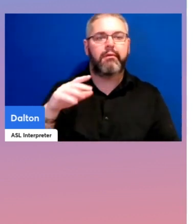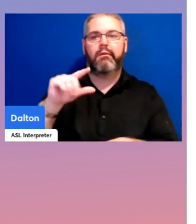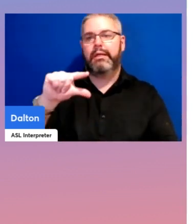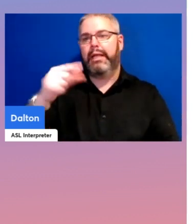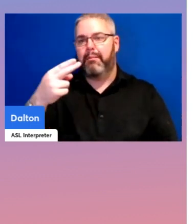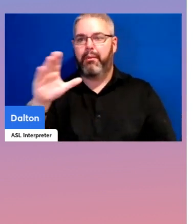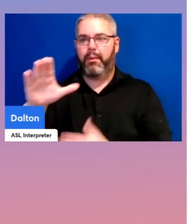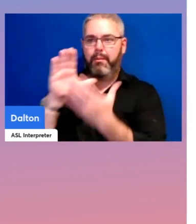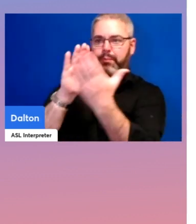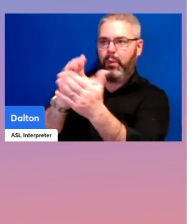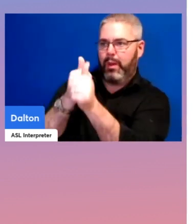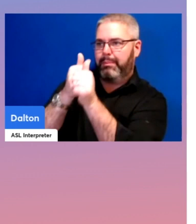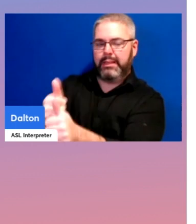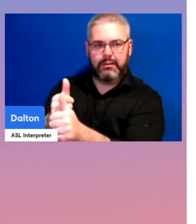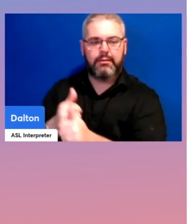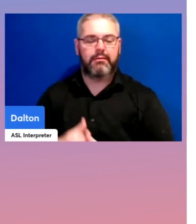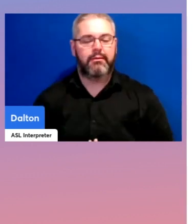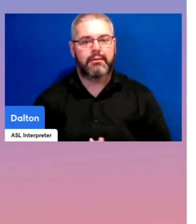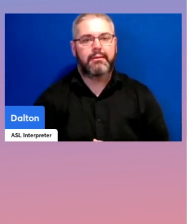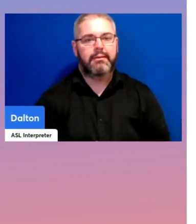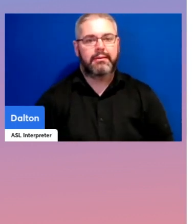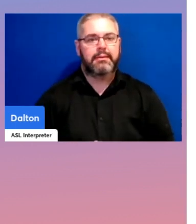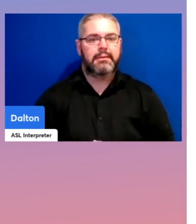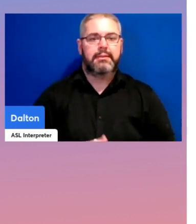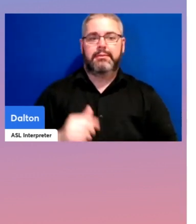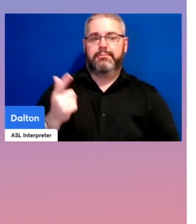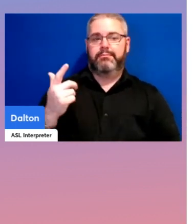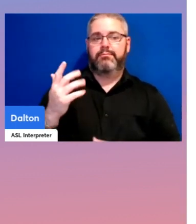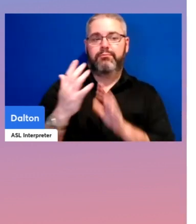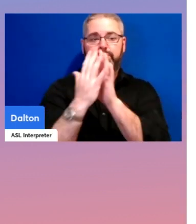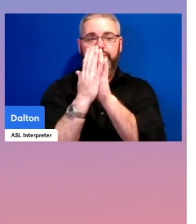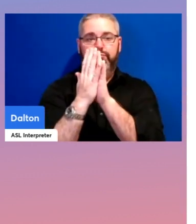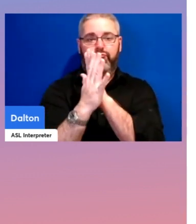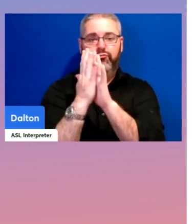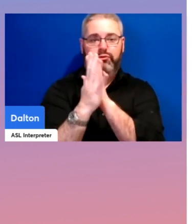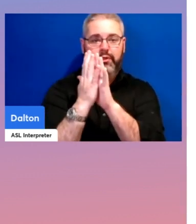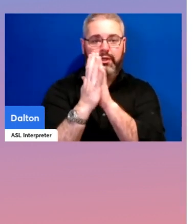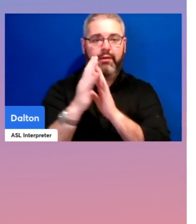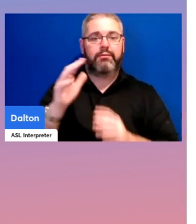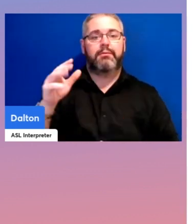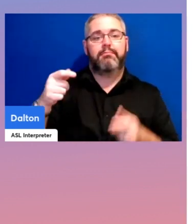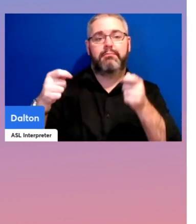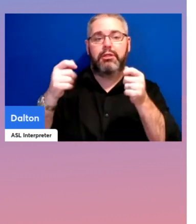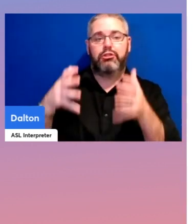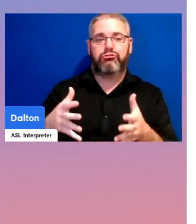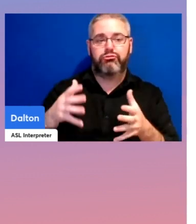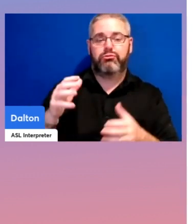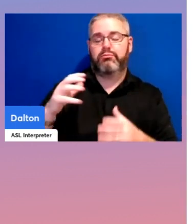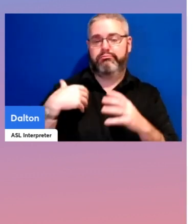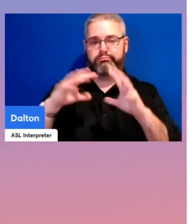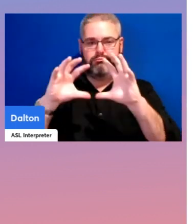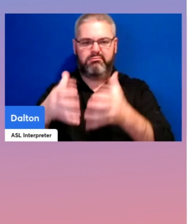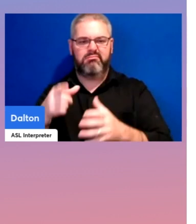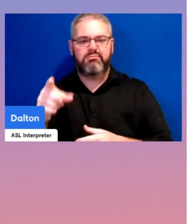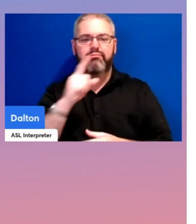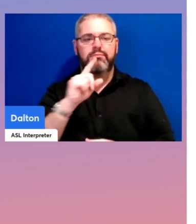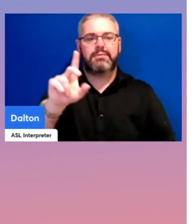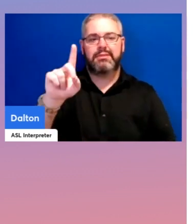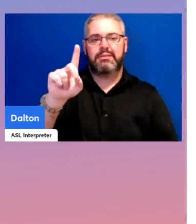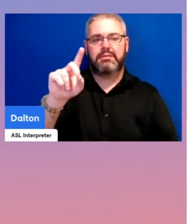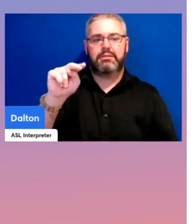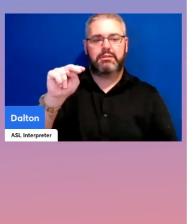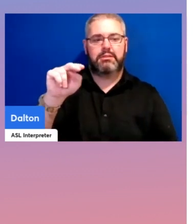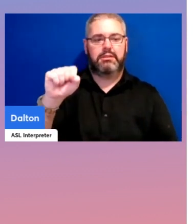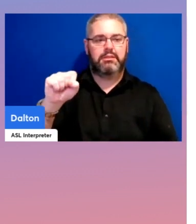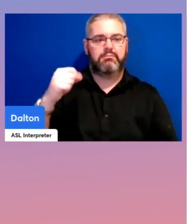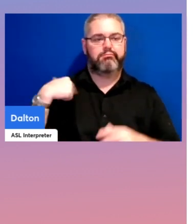approach. Finally, we have the Traffic Manager module, and the Traffic Manager is a DNS load balancer service in